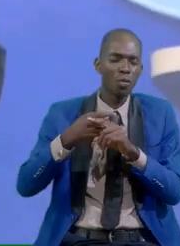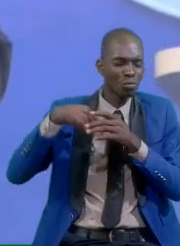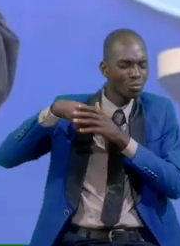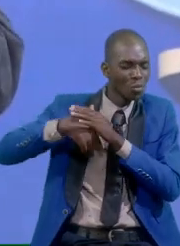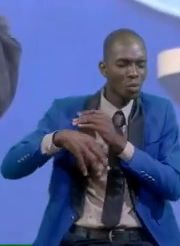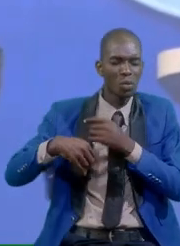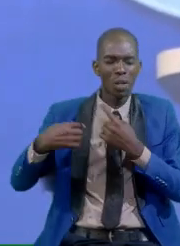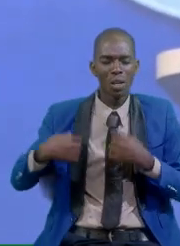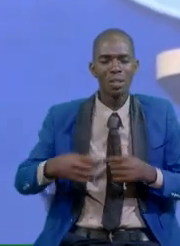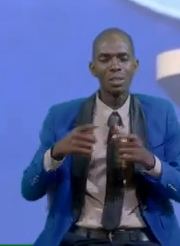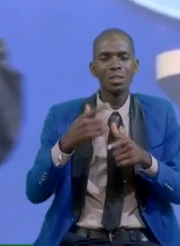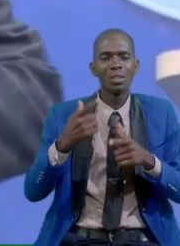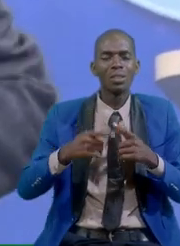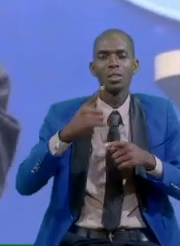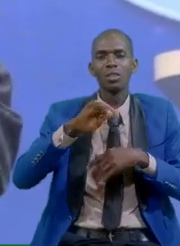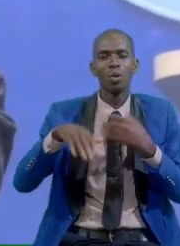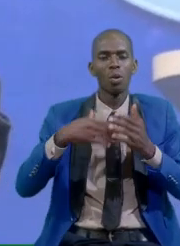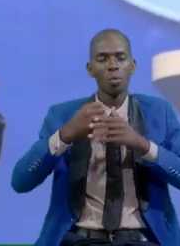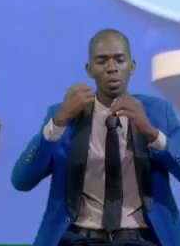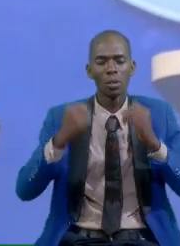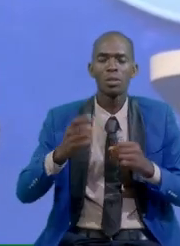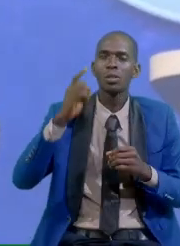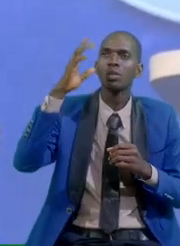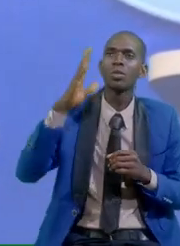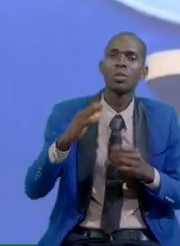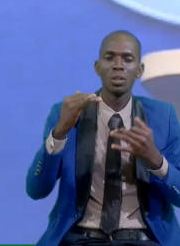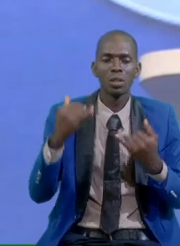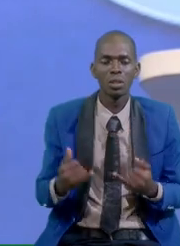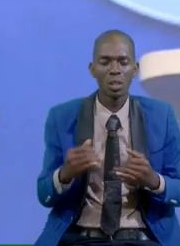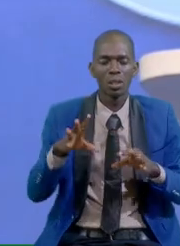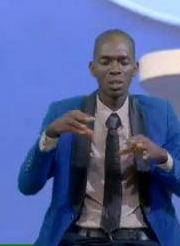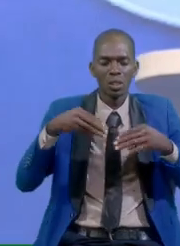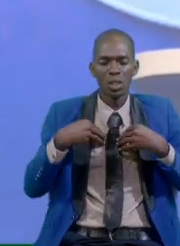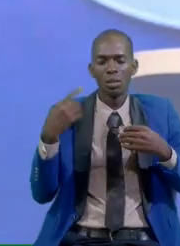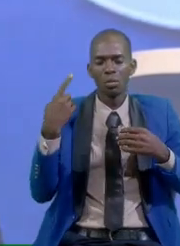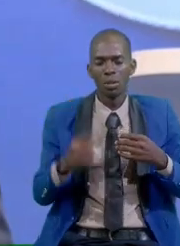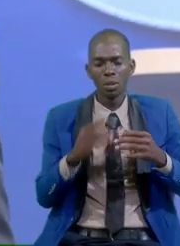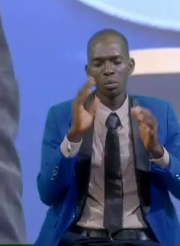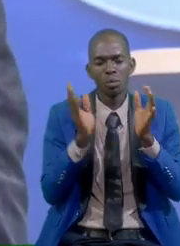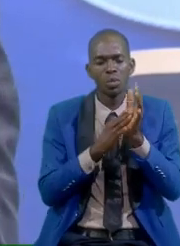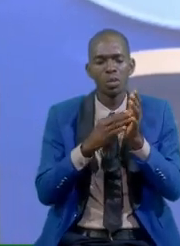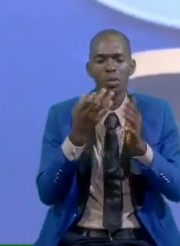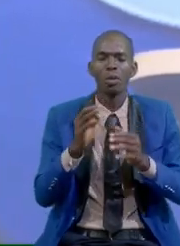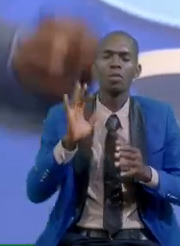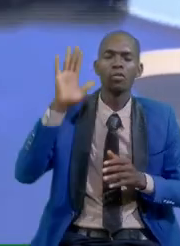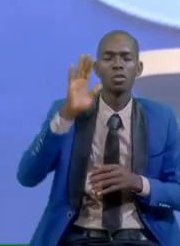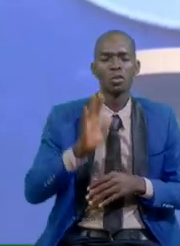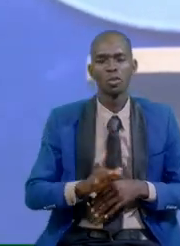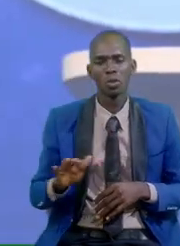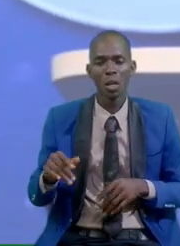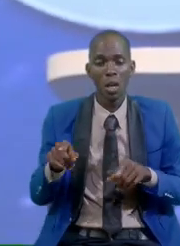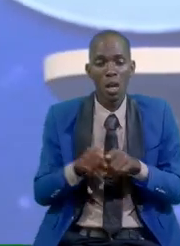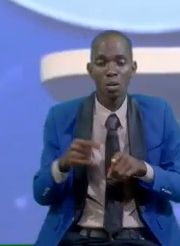He inhabits the praises of his children. And as we are shouting with joy,